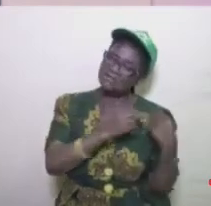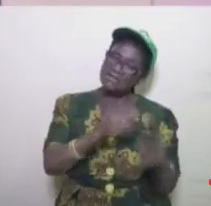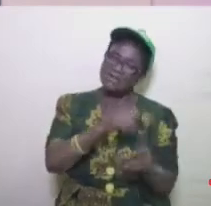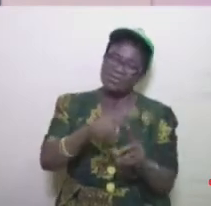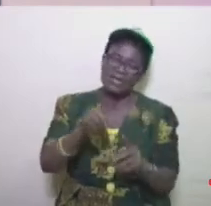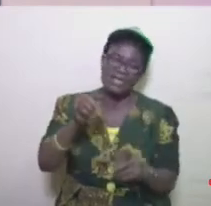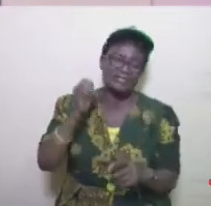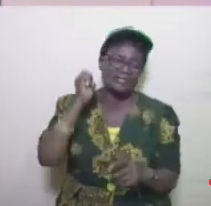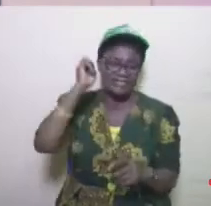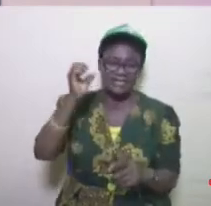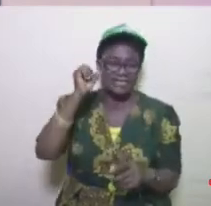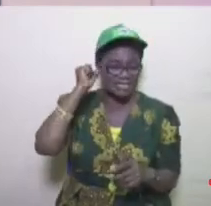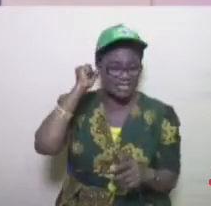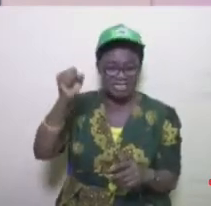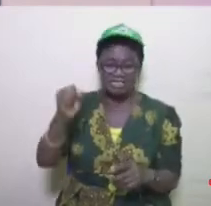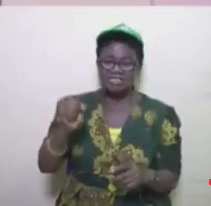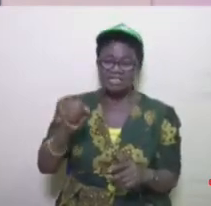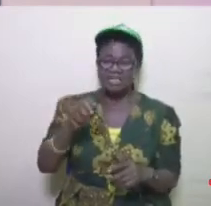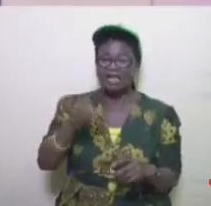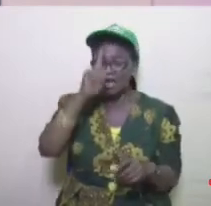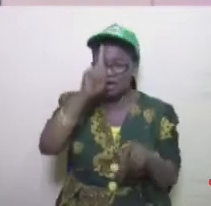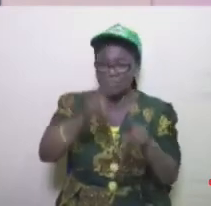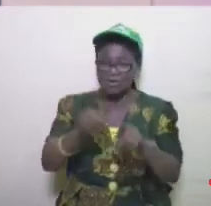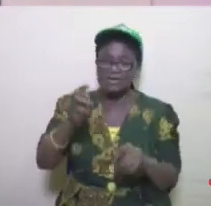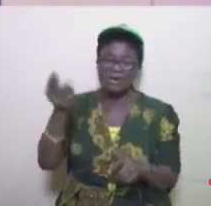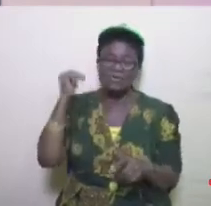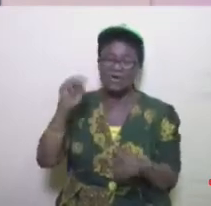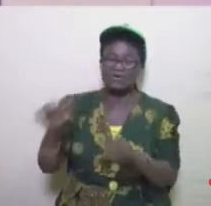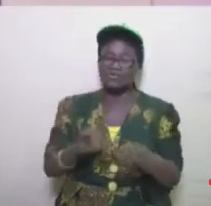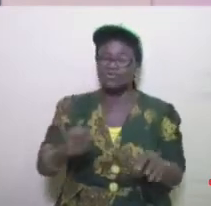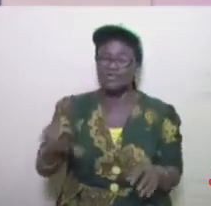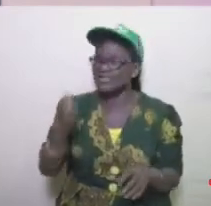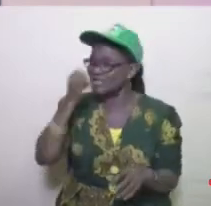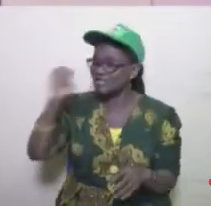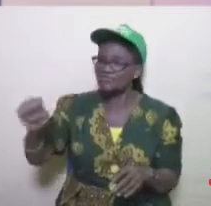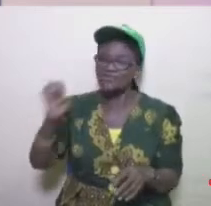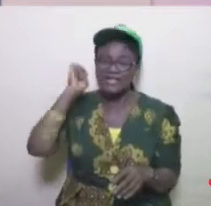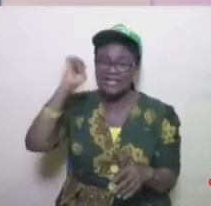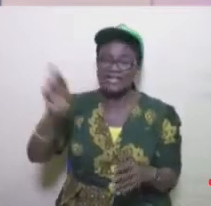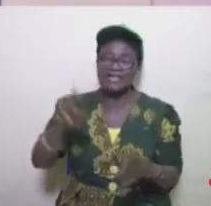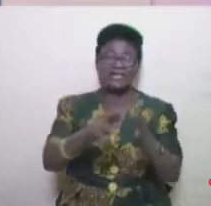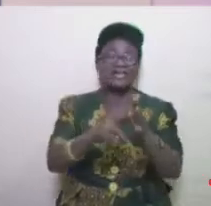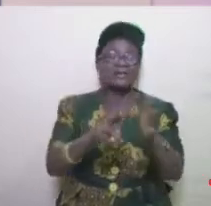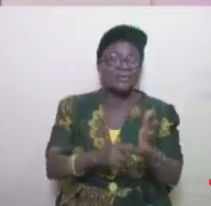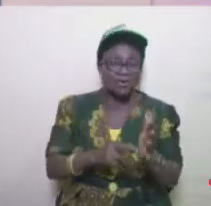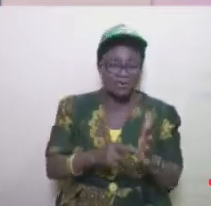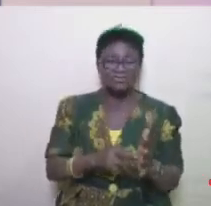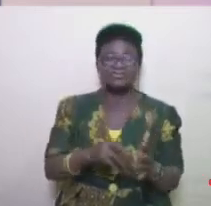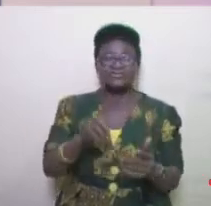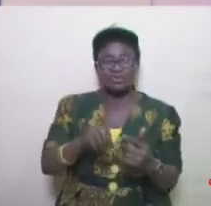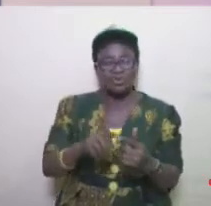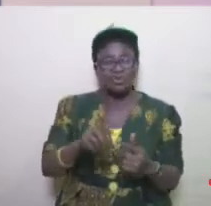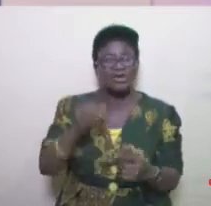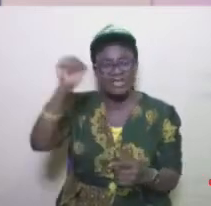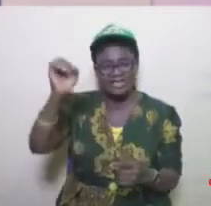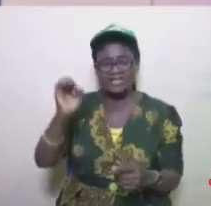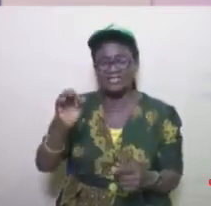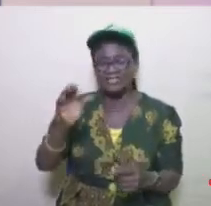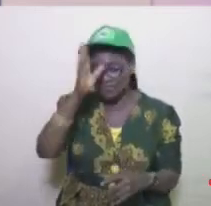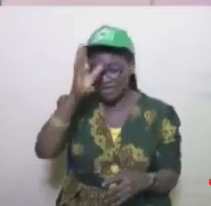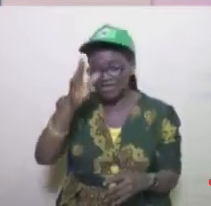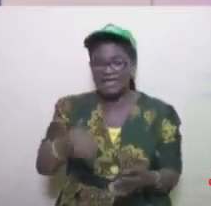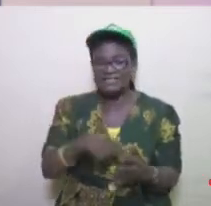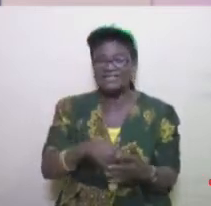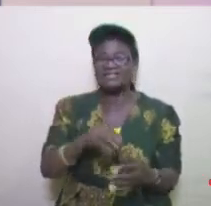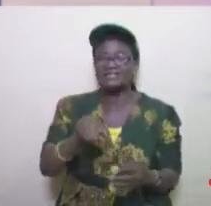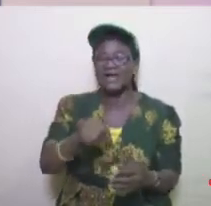evil, he was faithful reporting to his father. That's another story for another time. Because